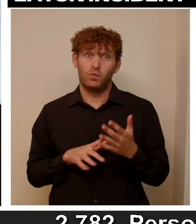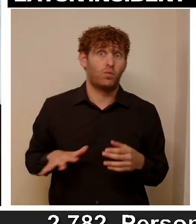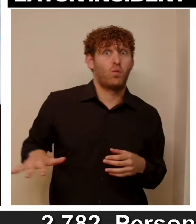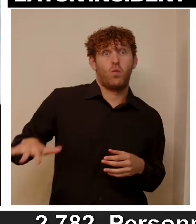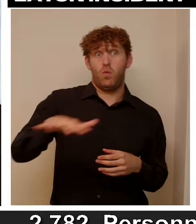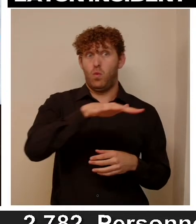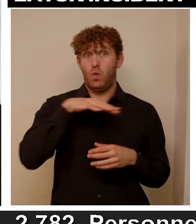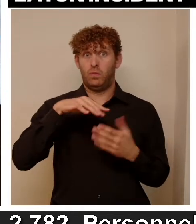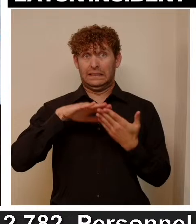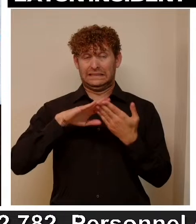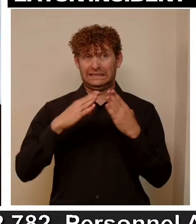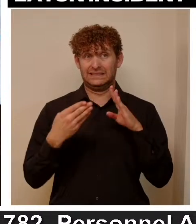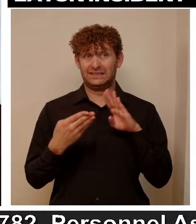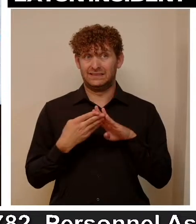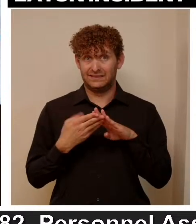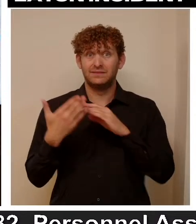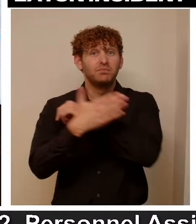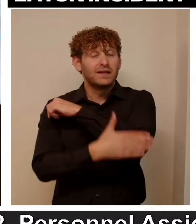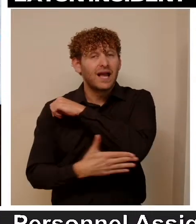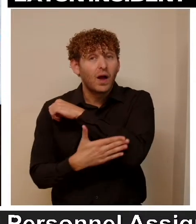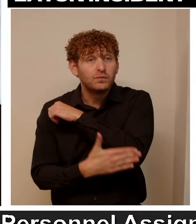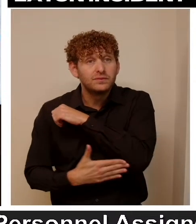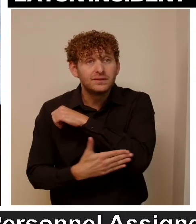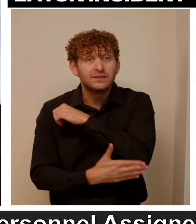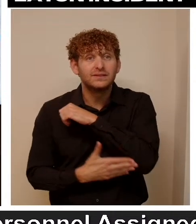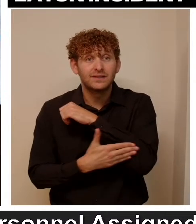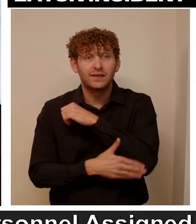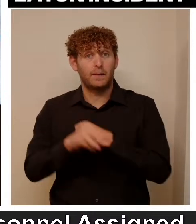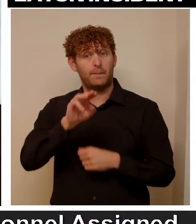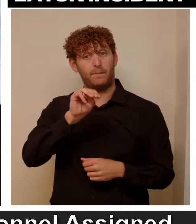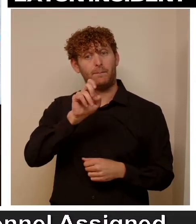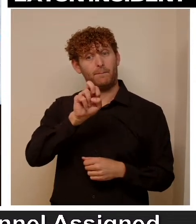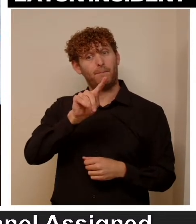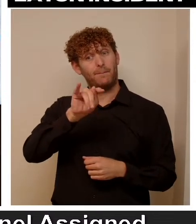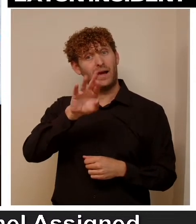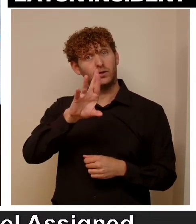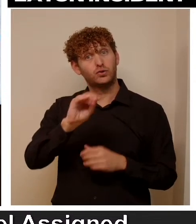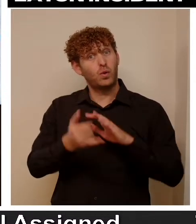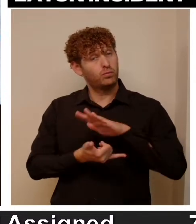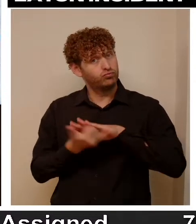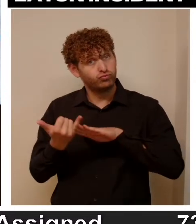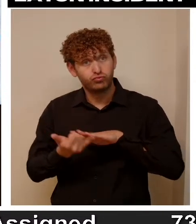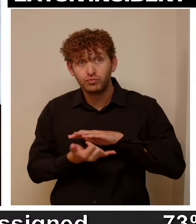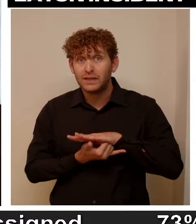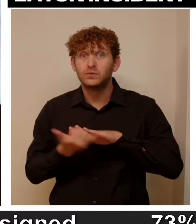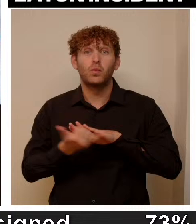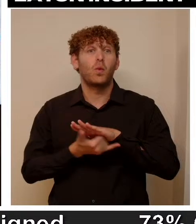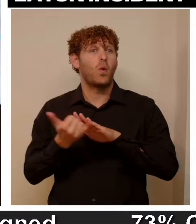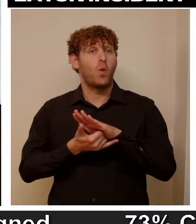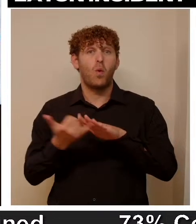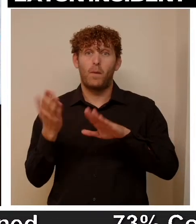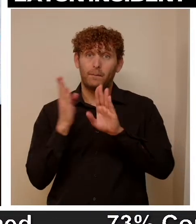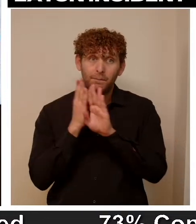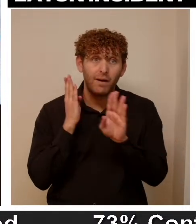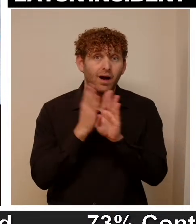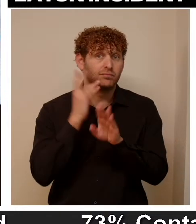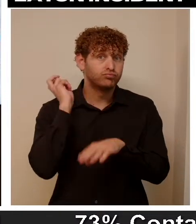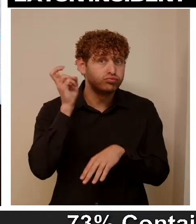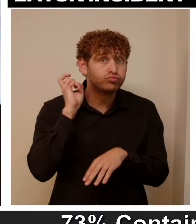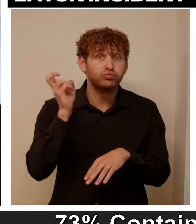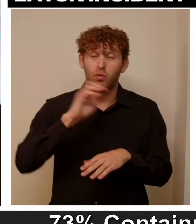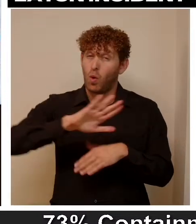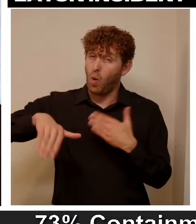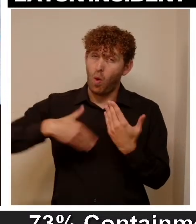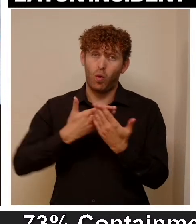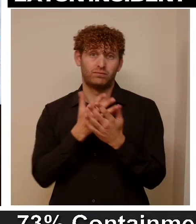city, across the county. Metro is free right now, all rail lines and all bus routes. I also